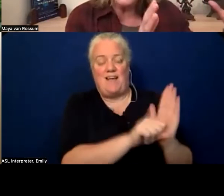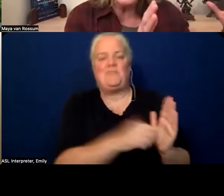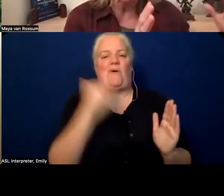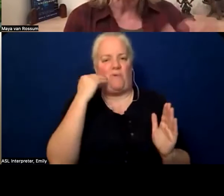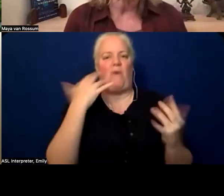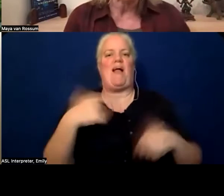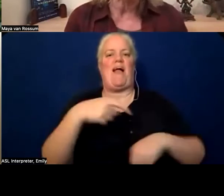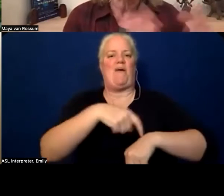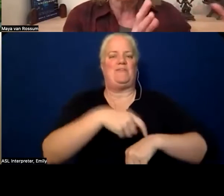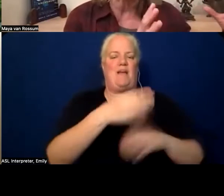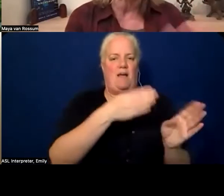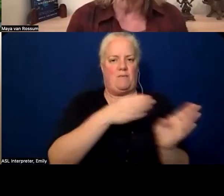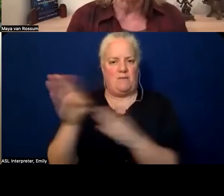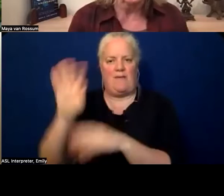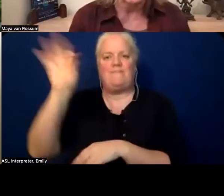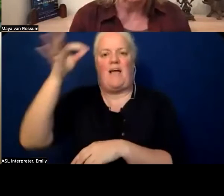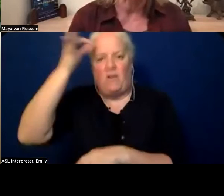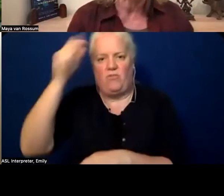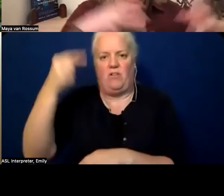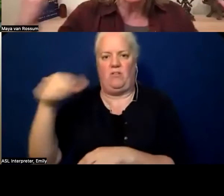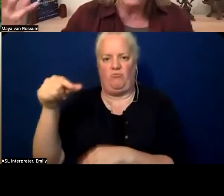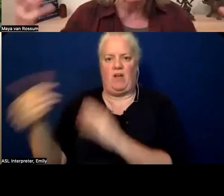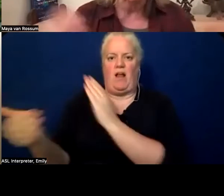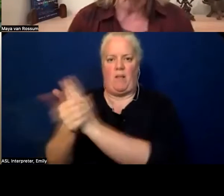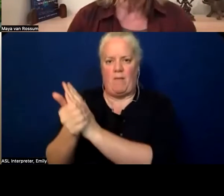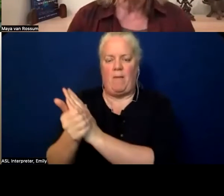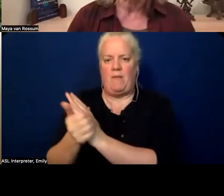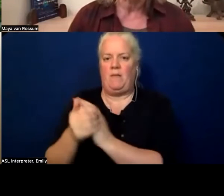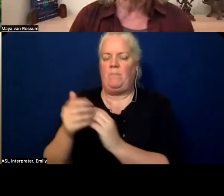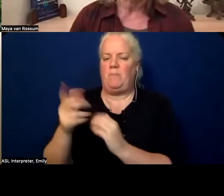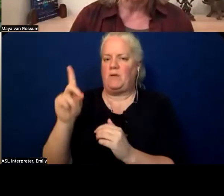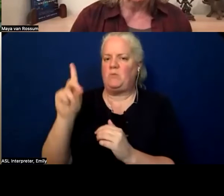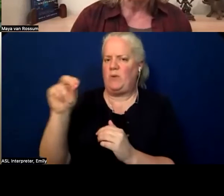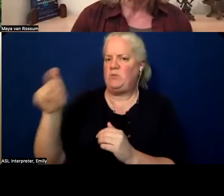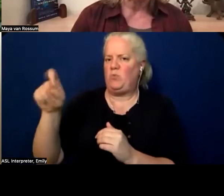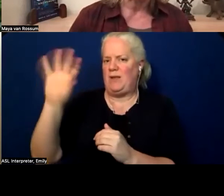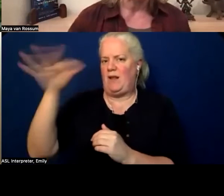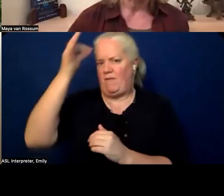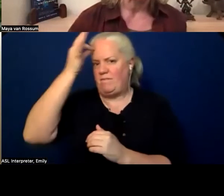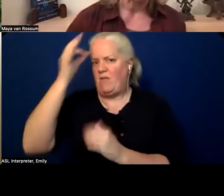Amendment to constrain those federal actions, and that is part of our long-term strategy.